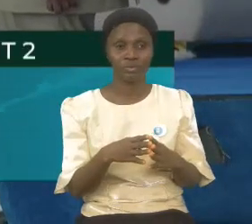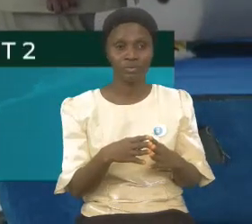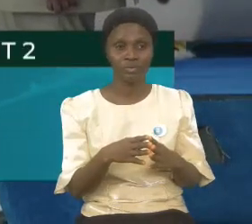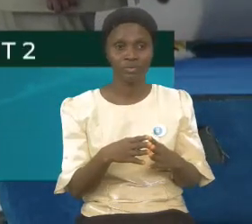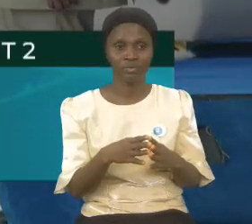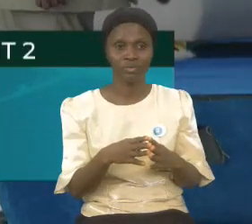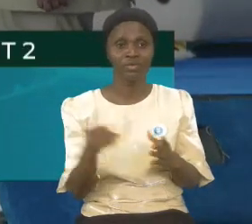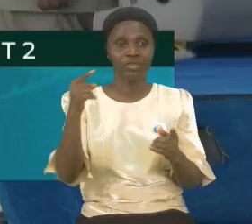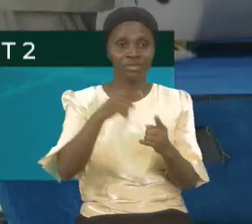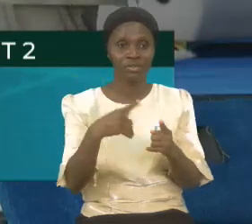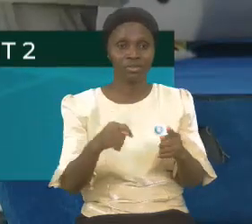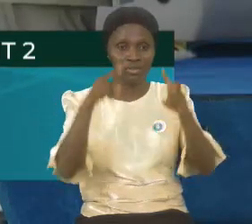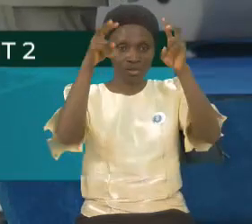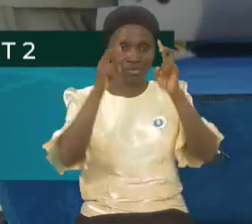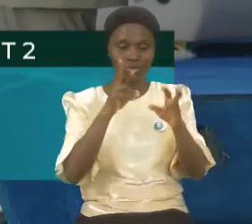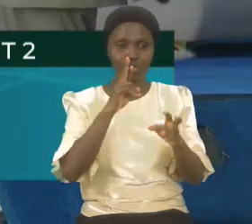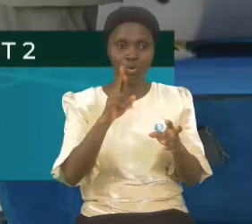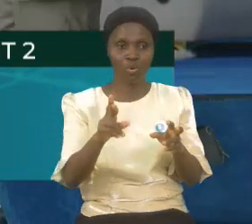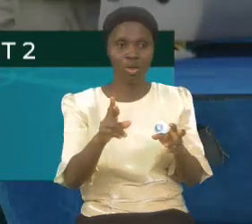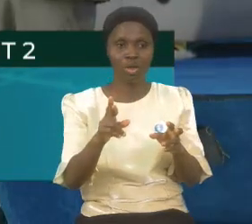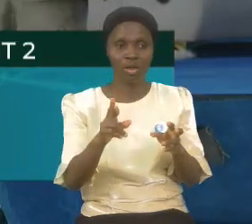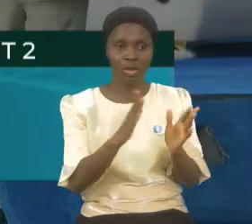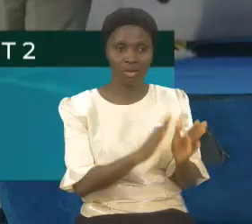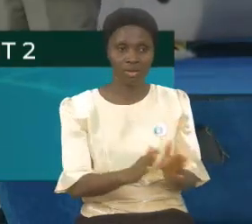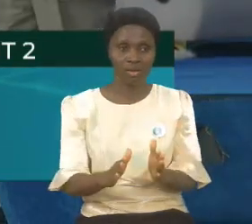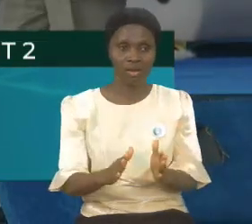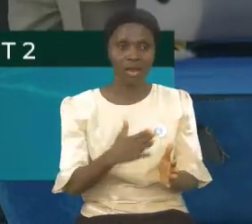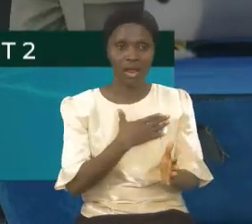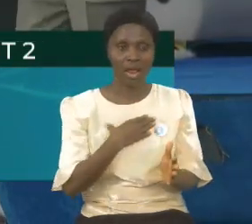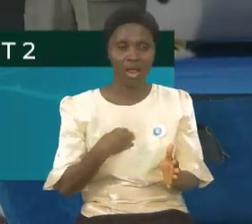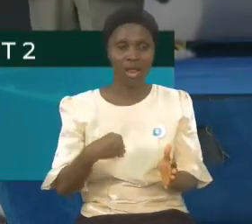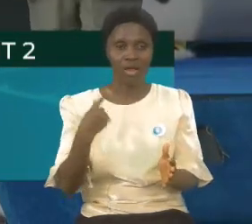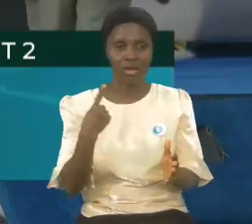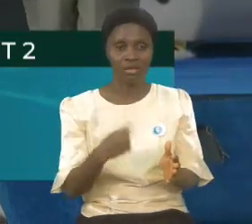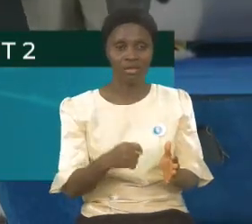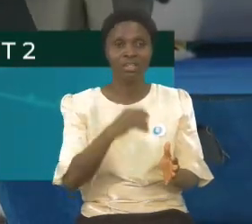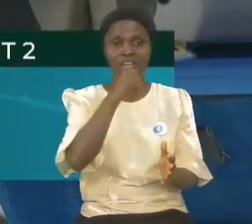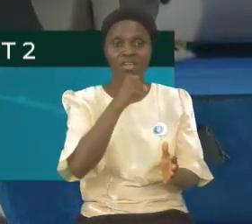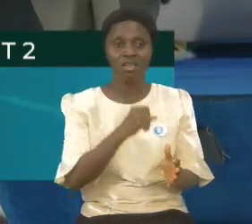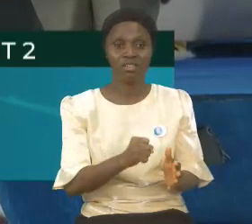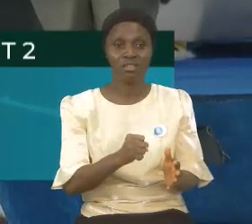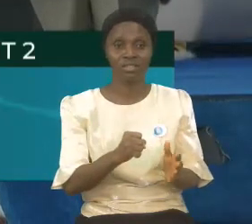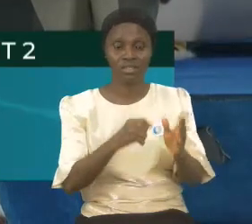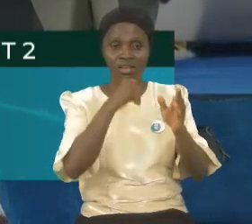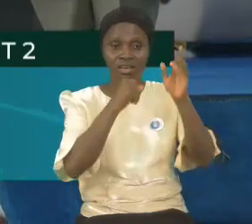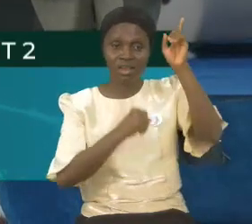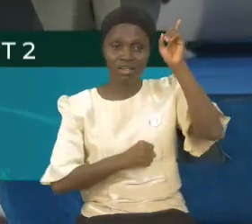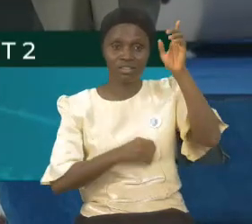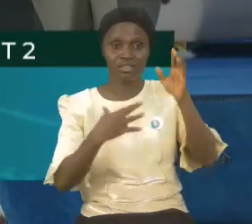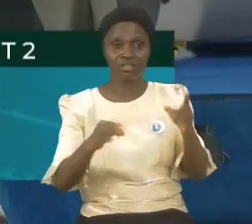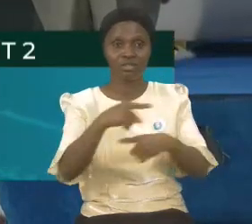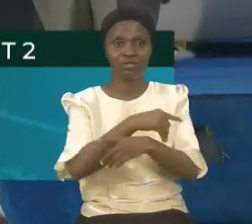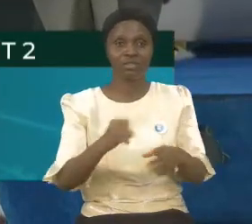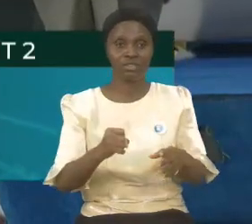cast, that were cast down, they were set, and the Ancient of Days did sit,